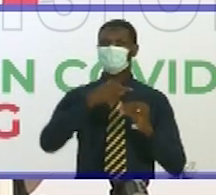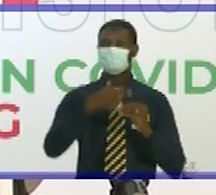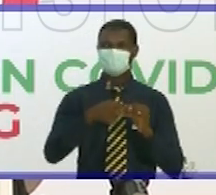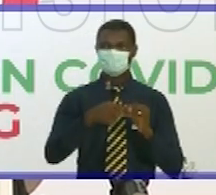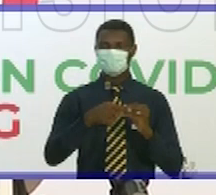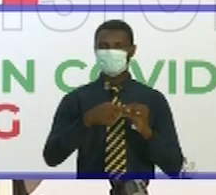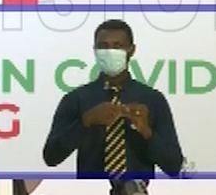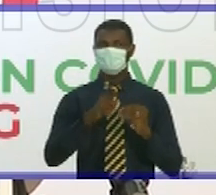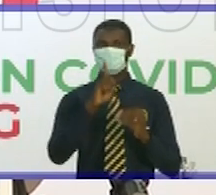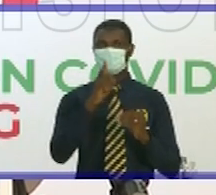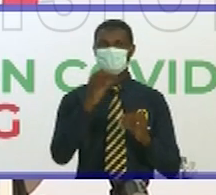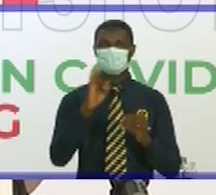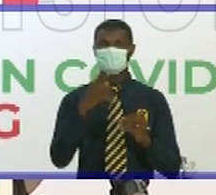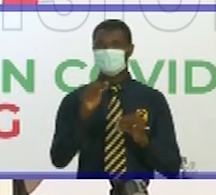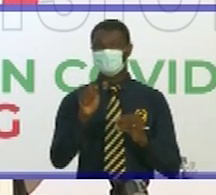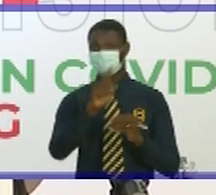ikan ninu ibere yen